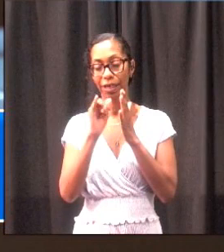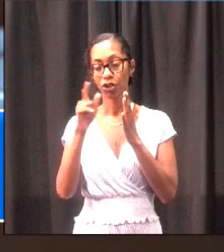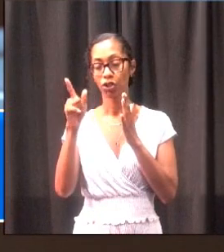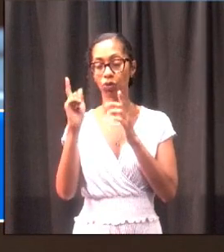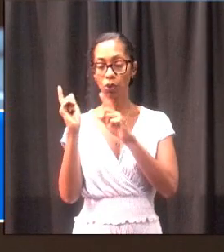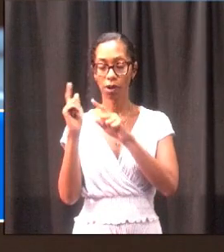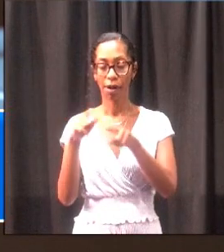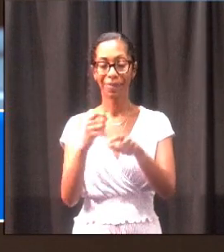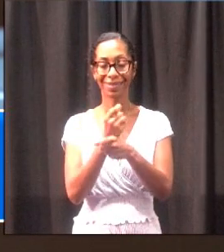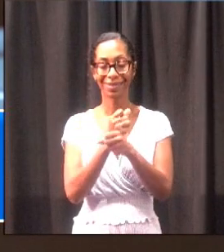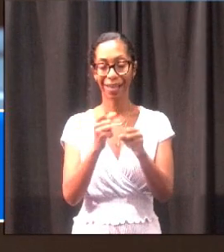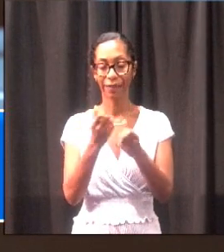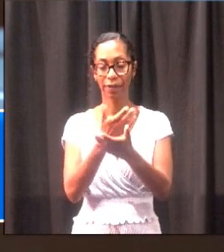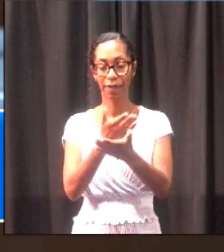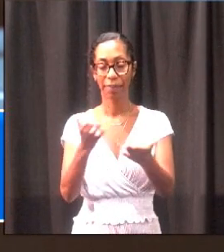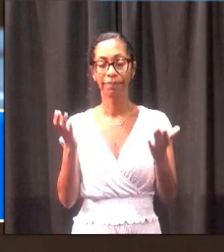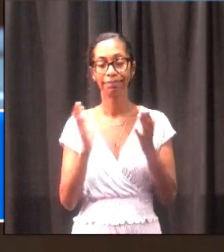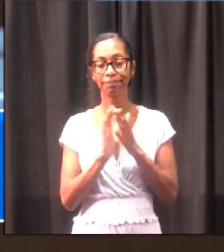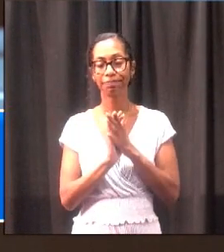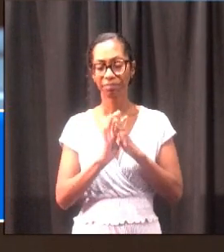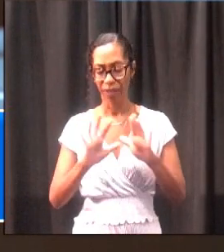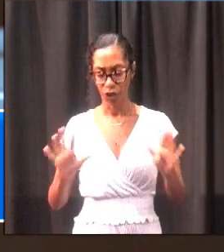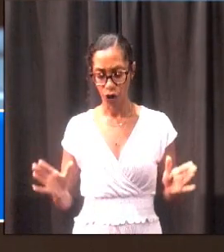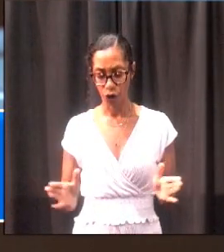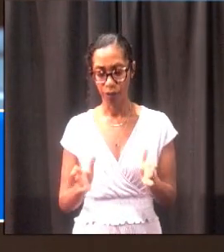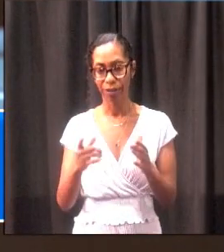today. Encourage the believer.